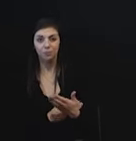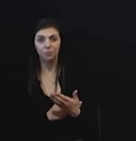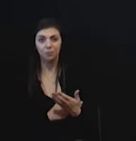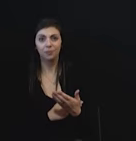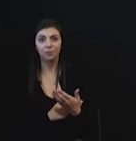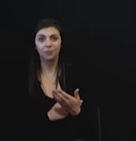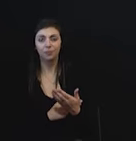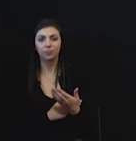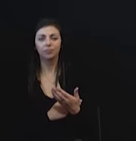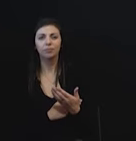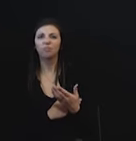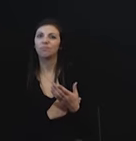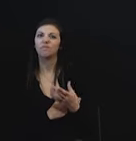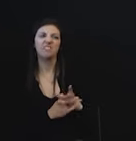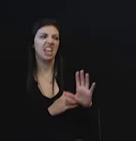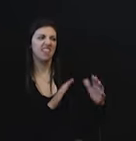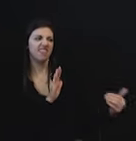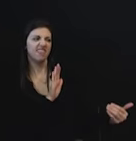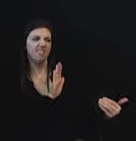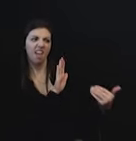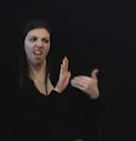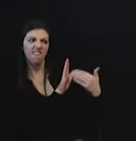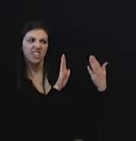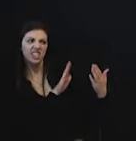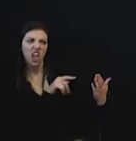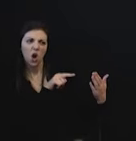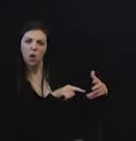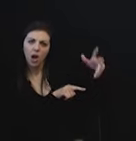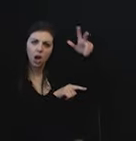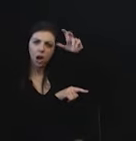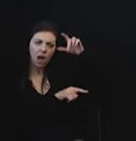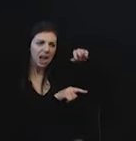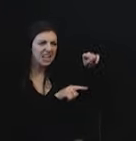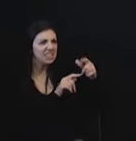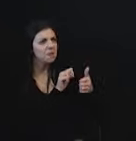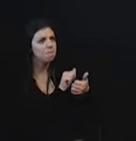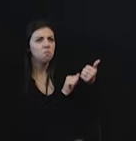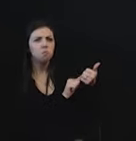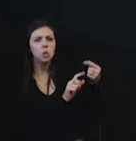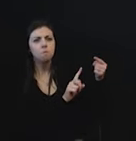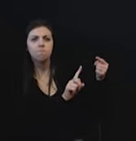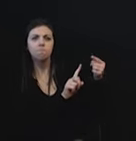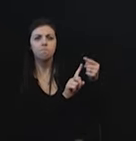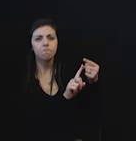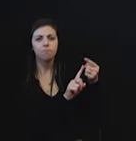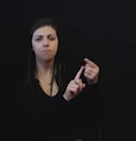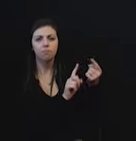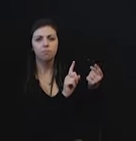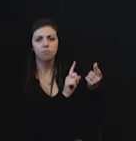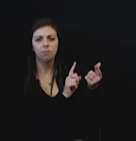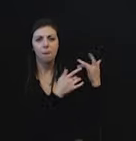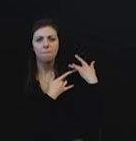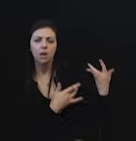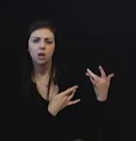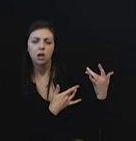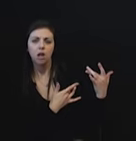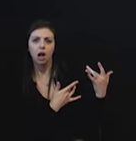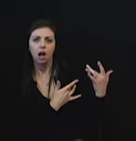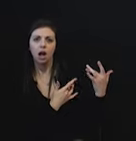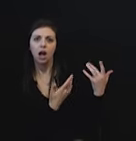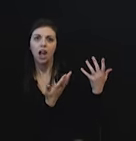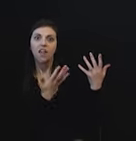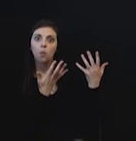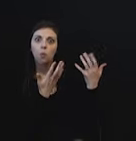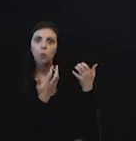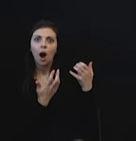the adversary desires, it's his greatest mean, his greatest tactic to take your eyes